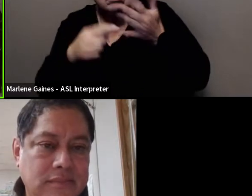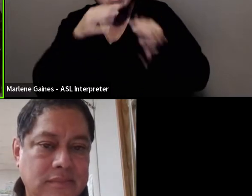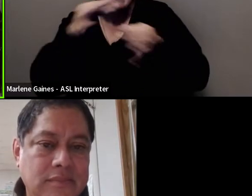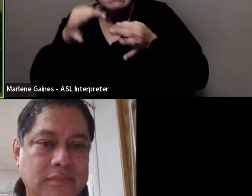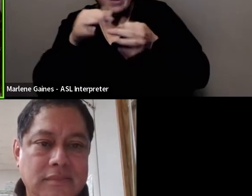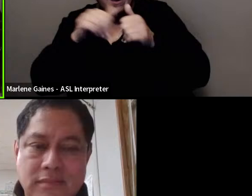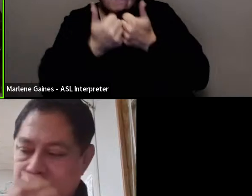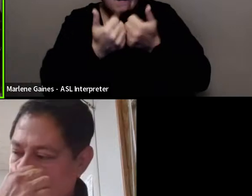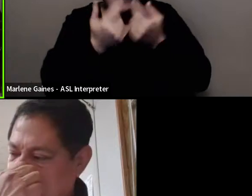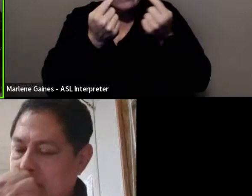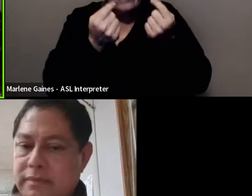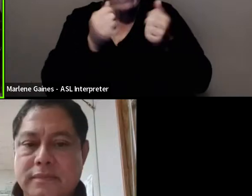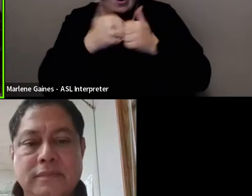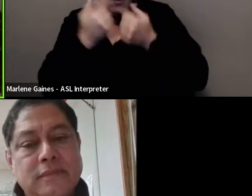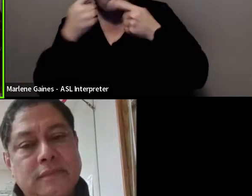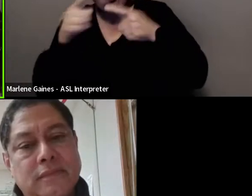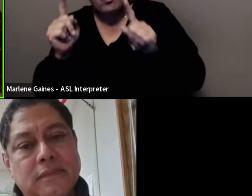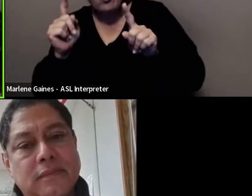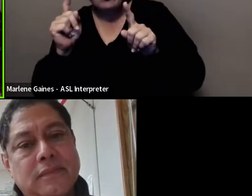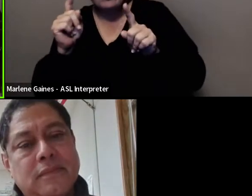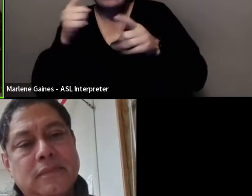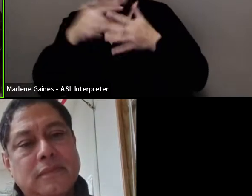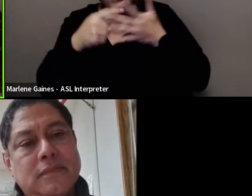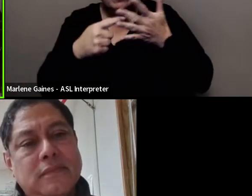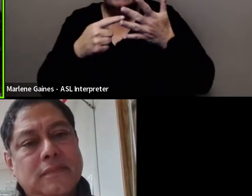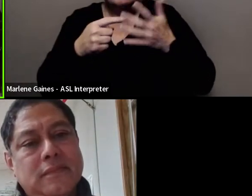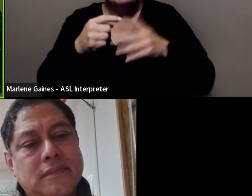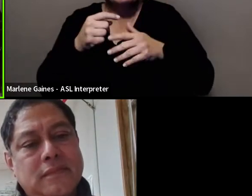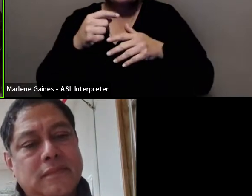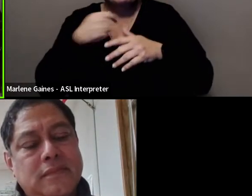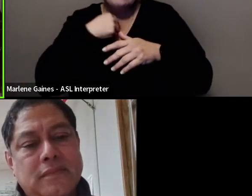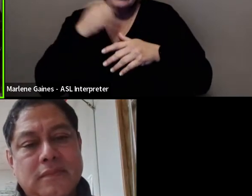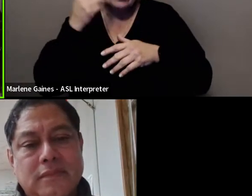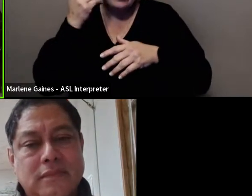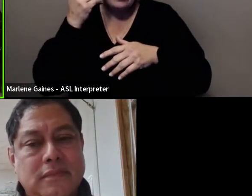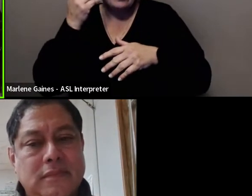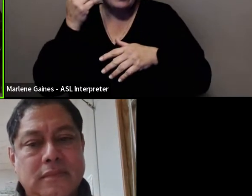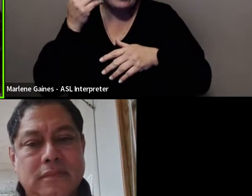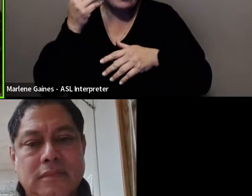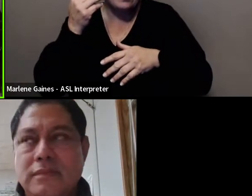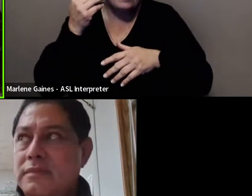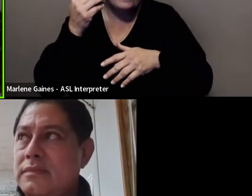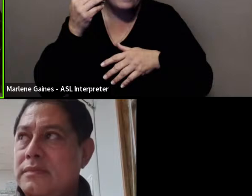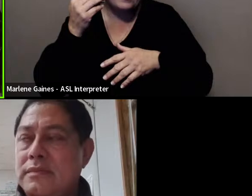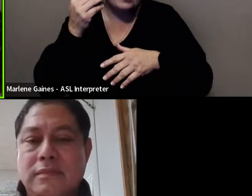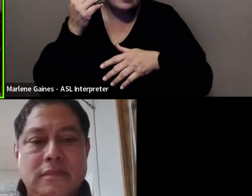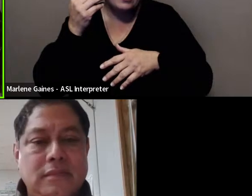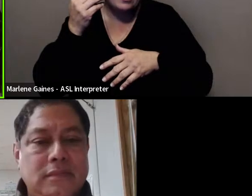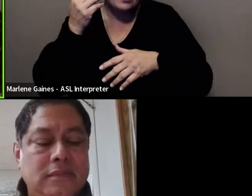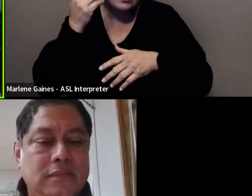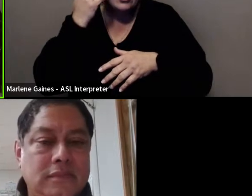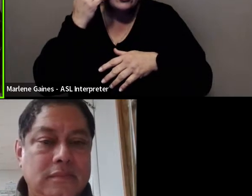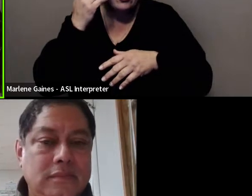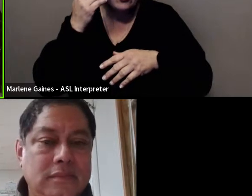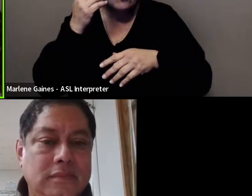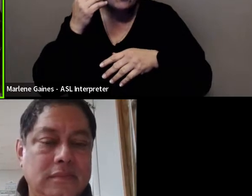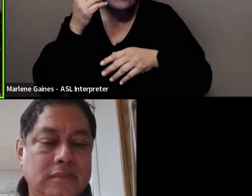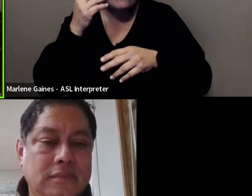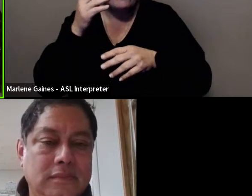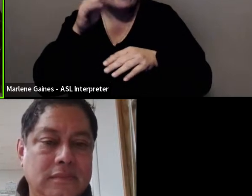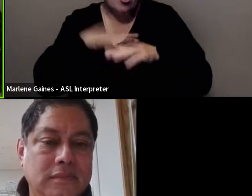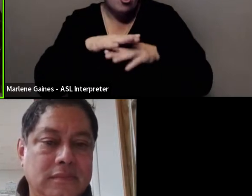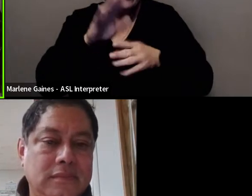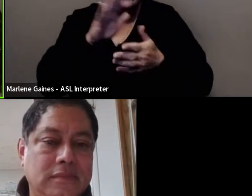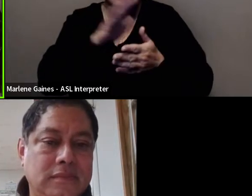what things work, how they work. And I have no intention of ever being on a school board, but that's a whole lot to keep up with.